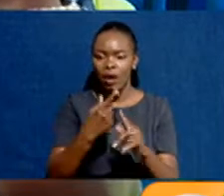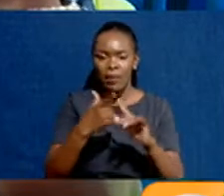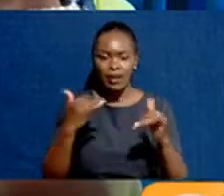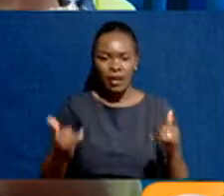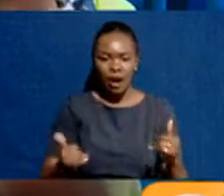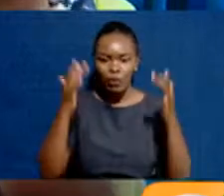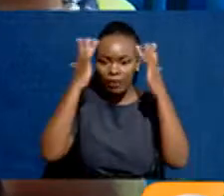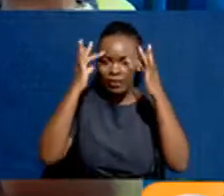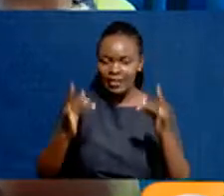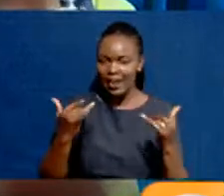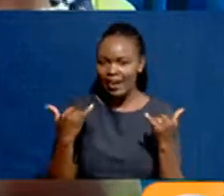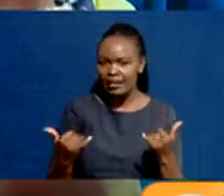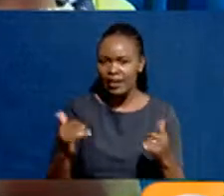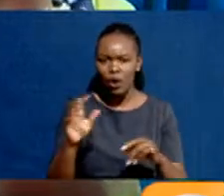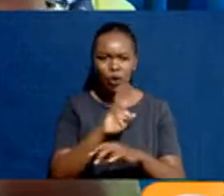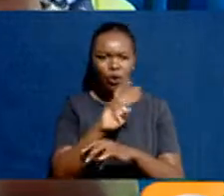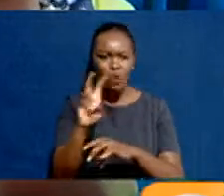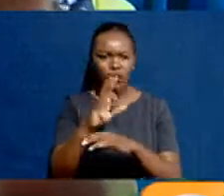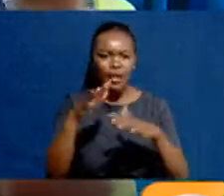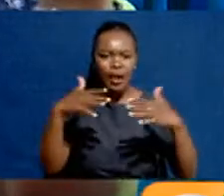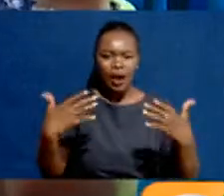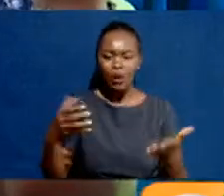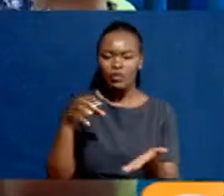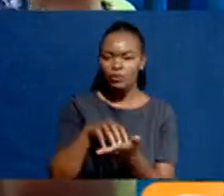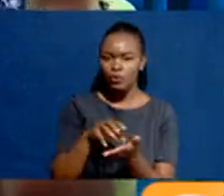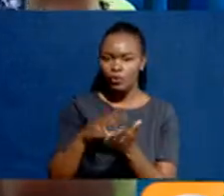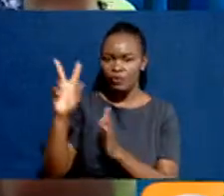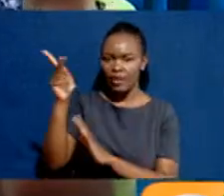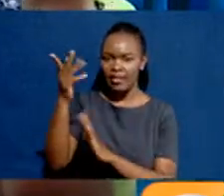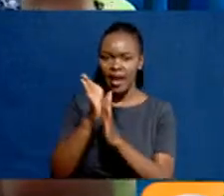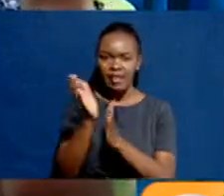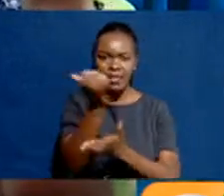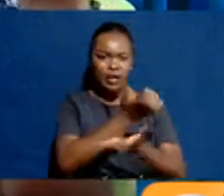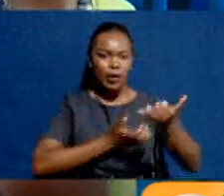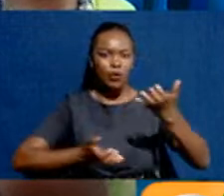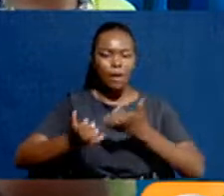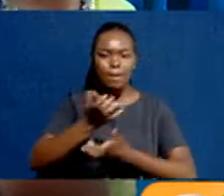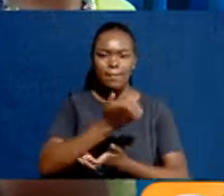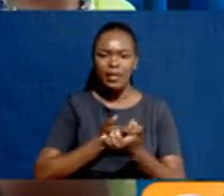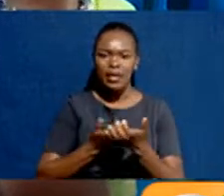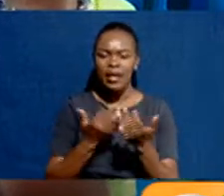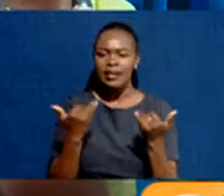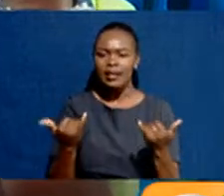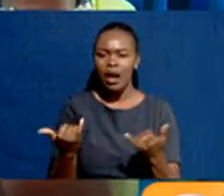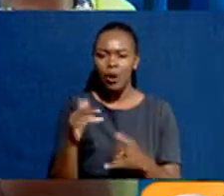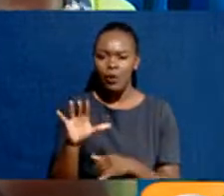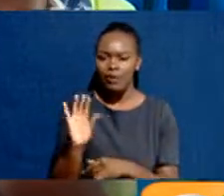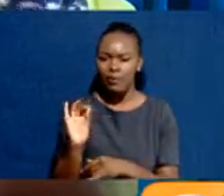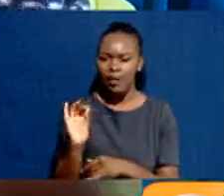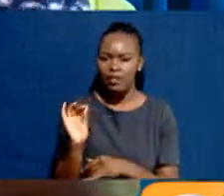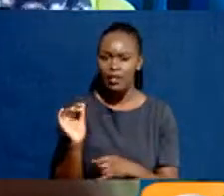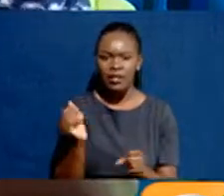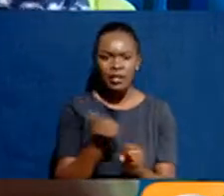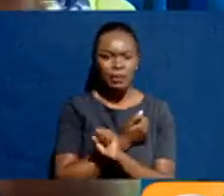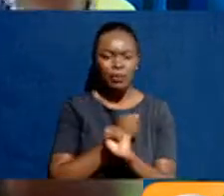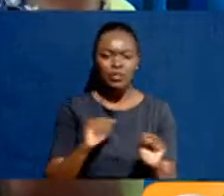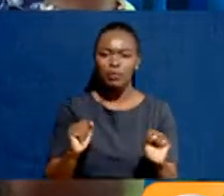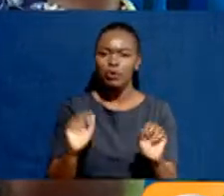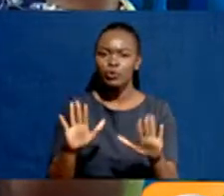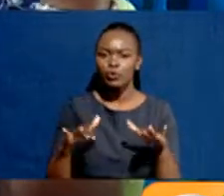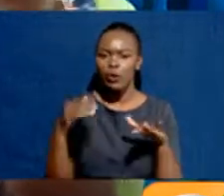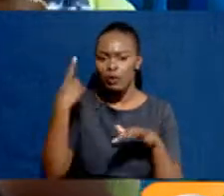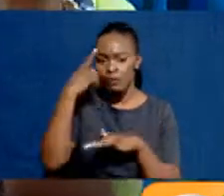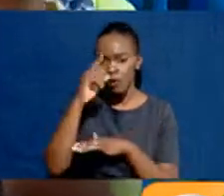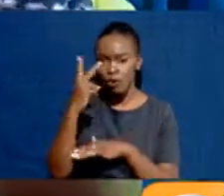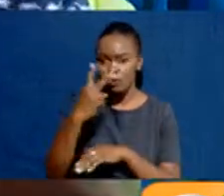are, and looking at the economy and the performance of the economy, we found that we cannot fill the gap in 2 years. It needs to